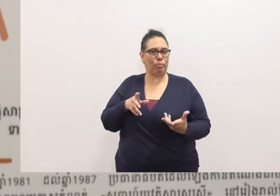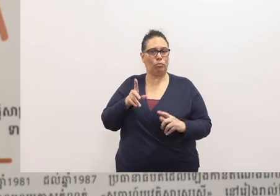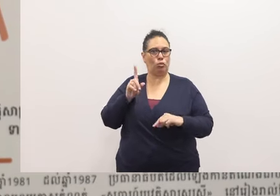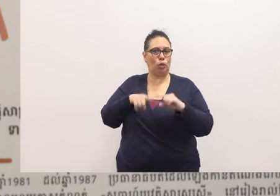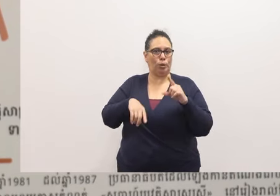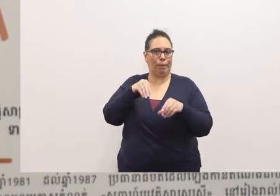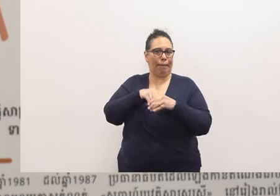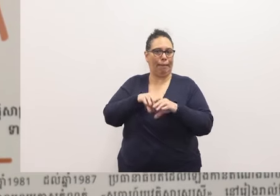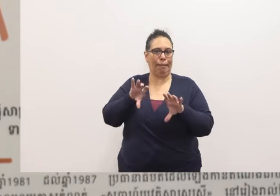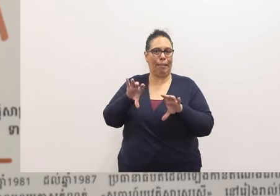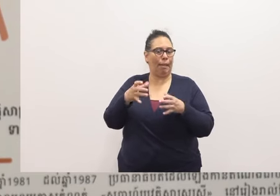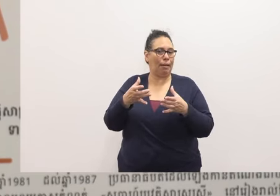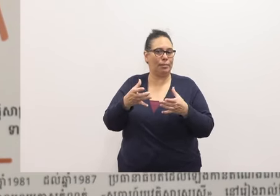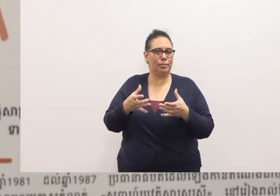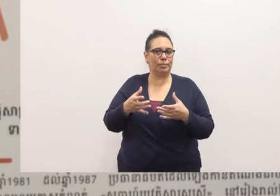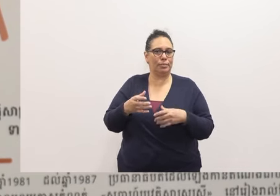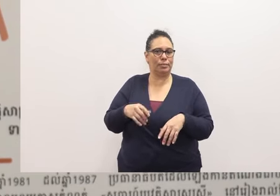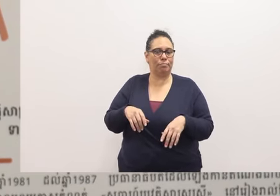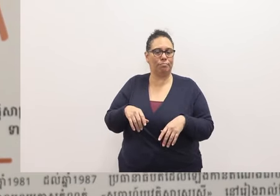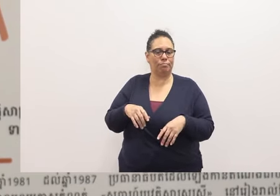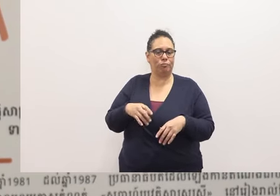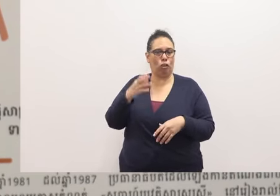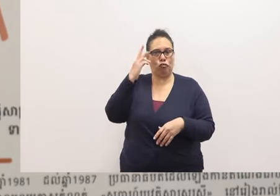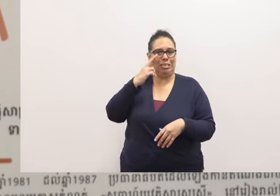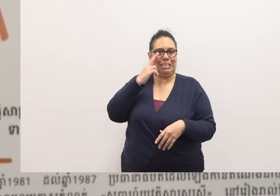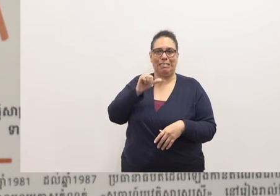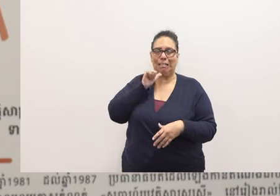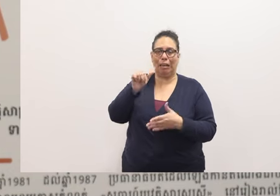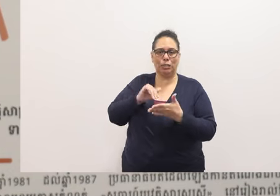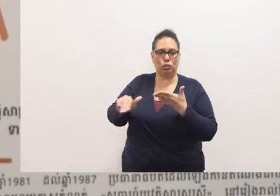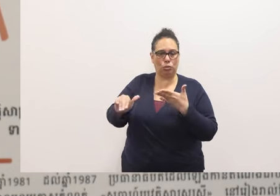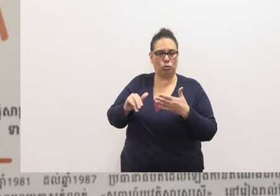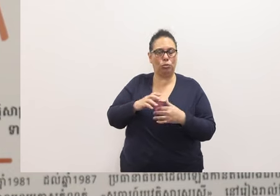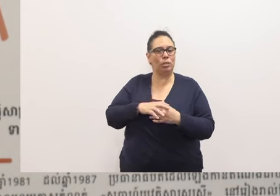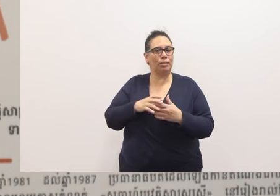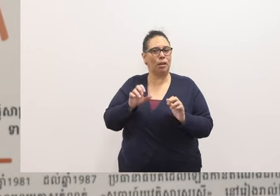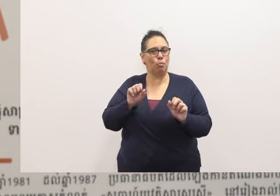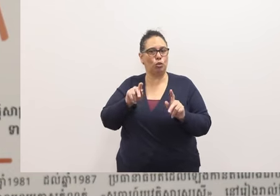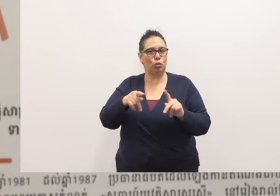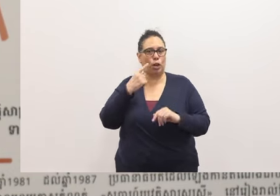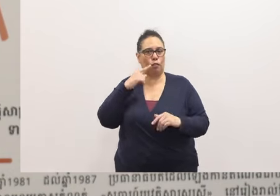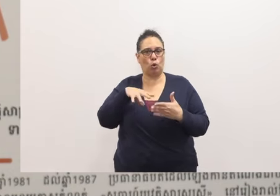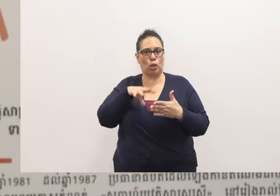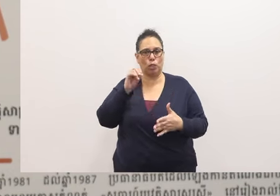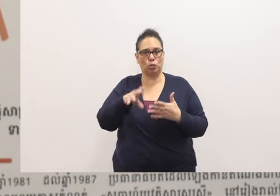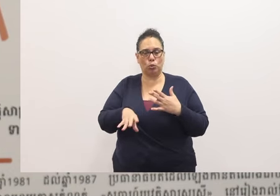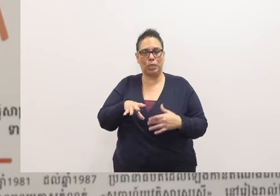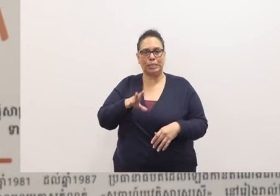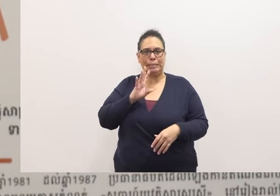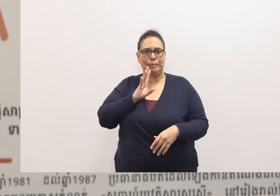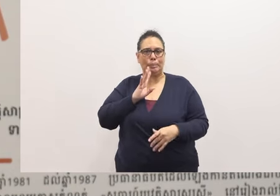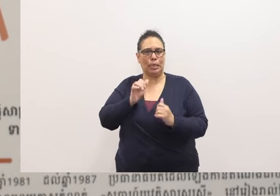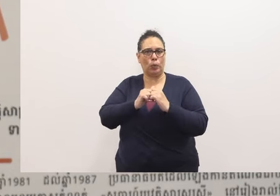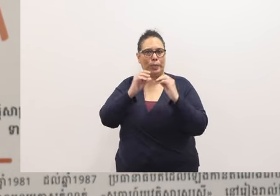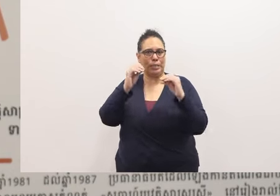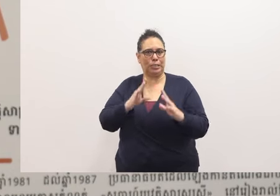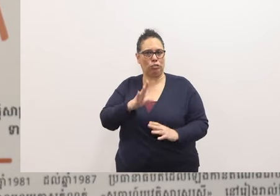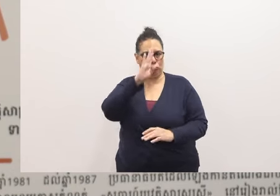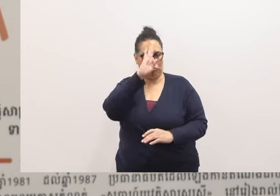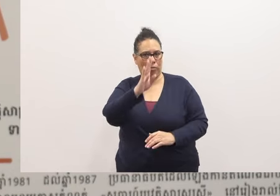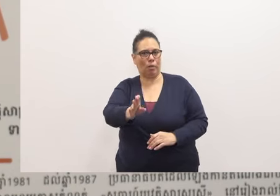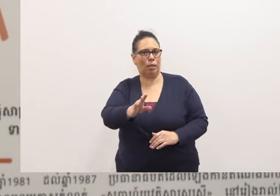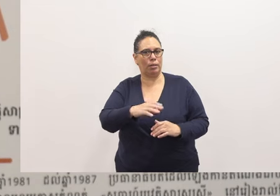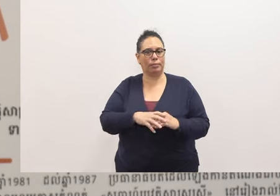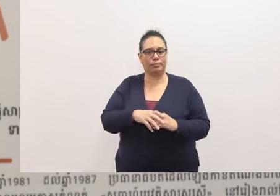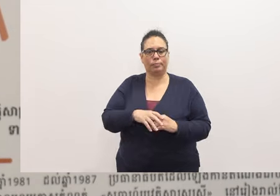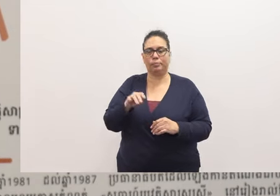a reason that was not excused. I think that there's always that opportunity for the students to speak to their teachers directly. Now,